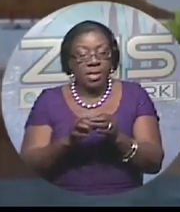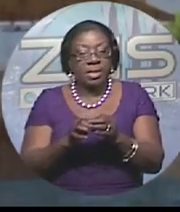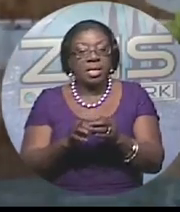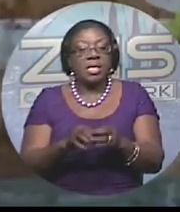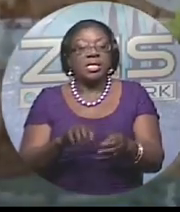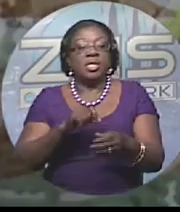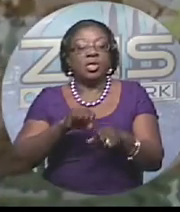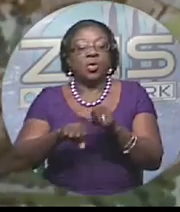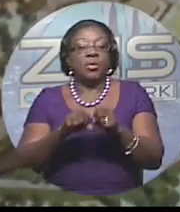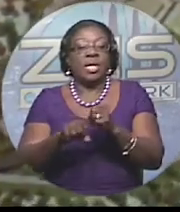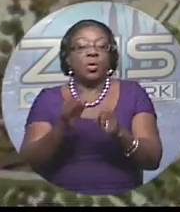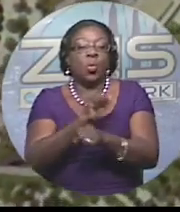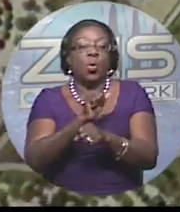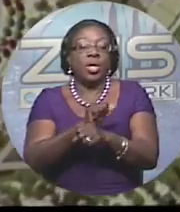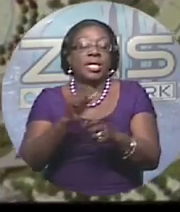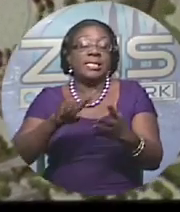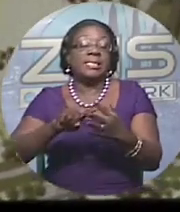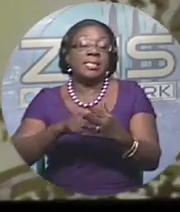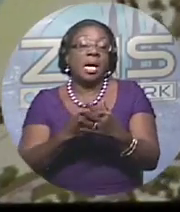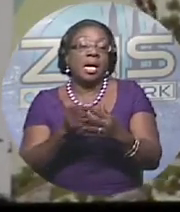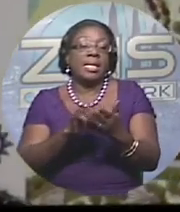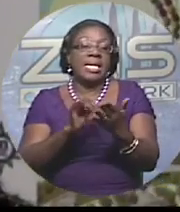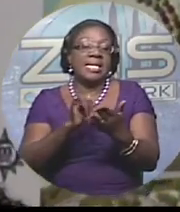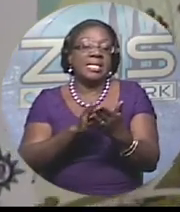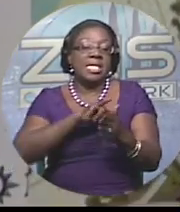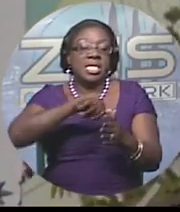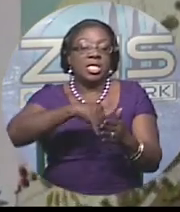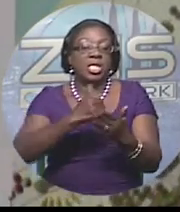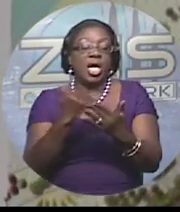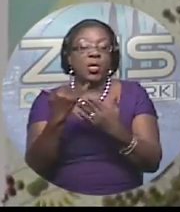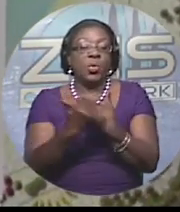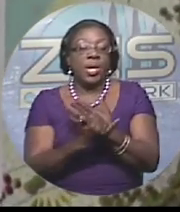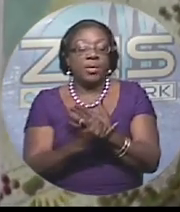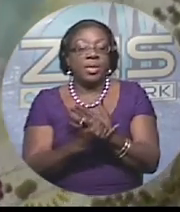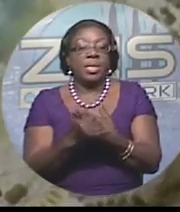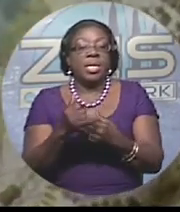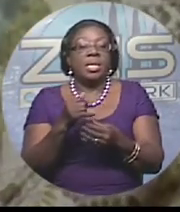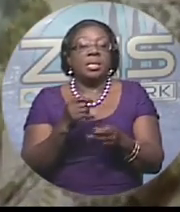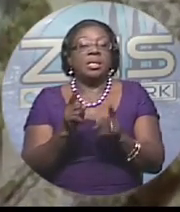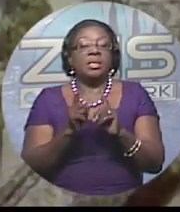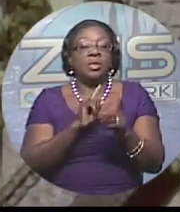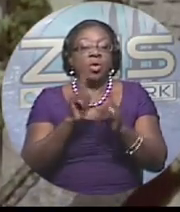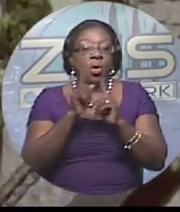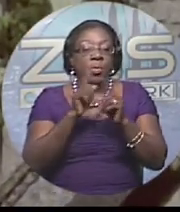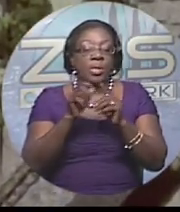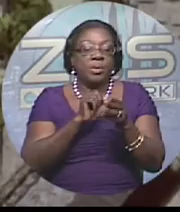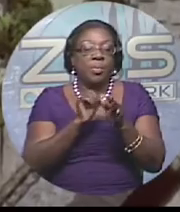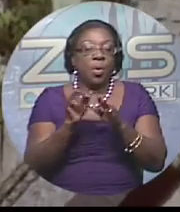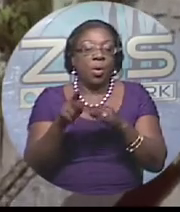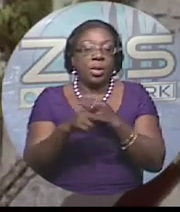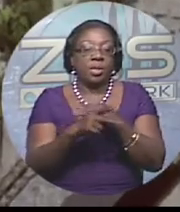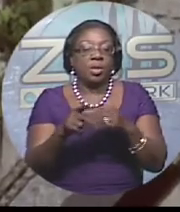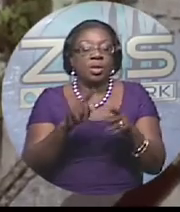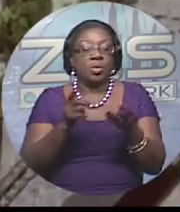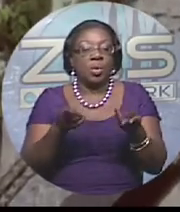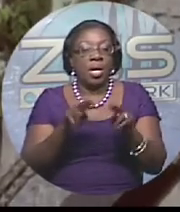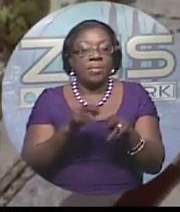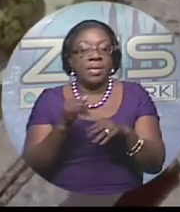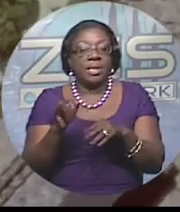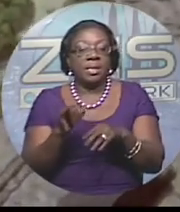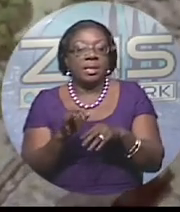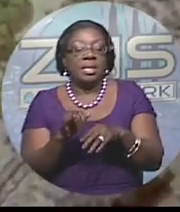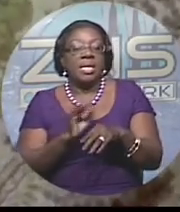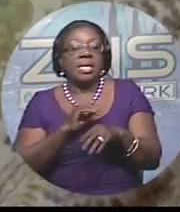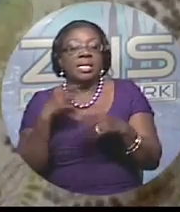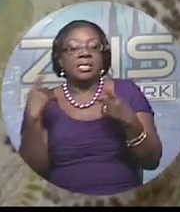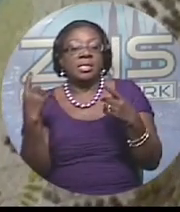January. Meantime, the investment for Grand Bahama with the port is also being solidified. Is really a